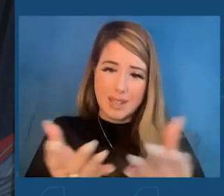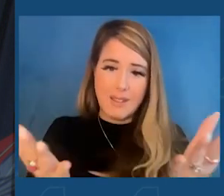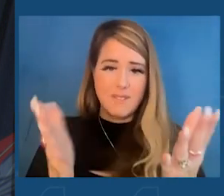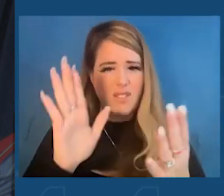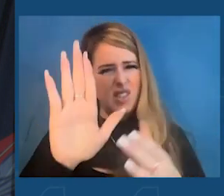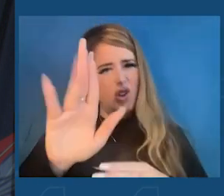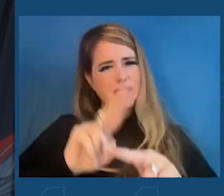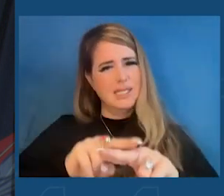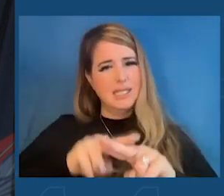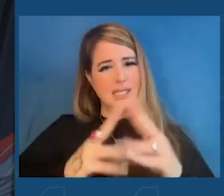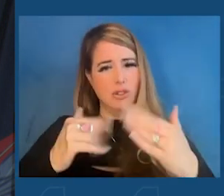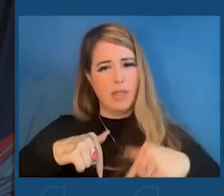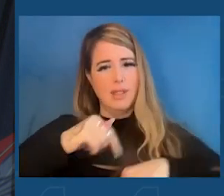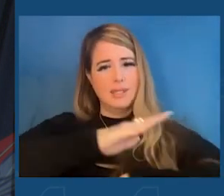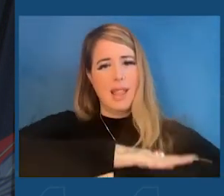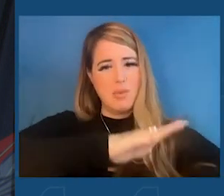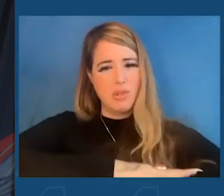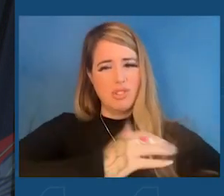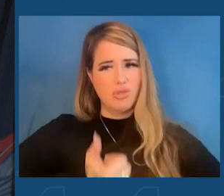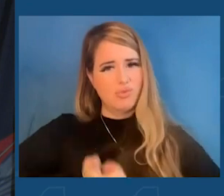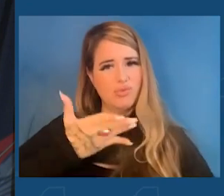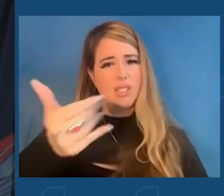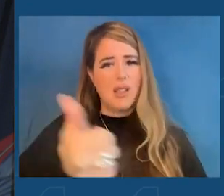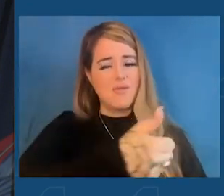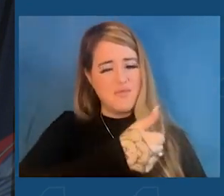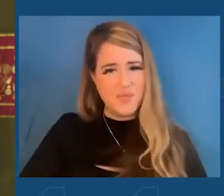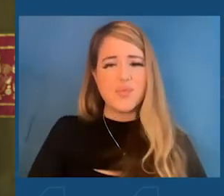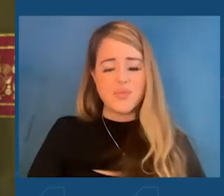table. Thank you.